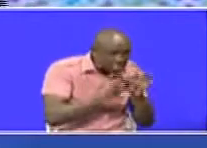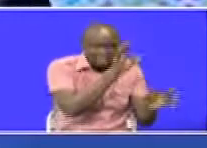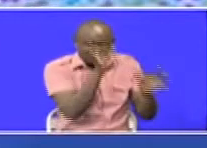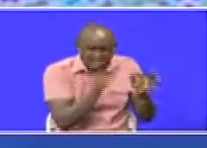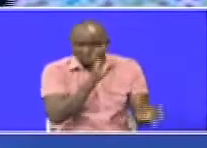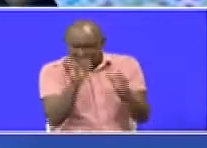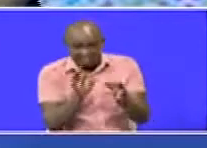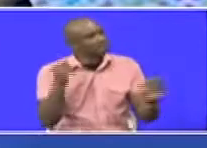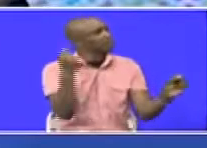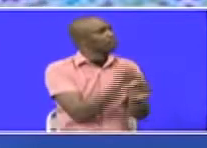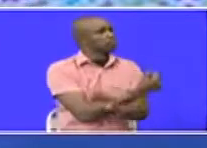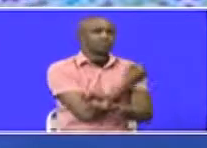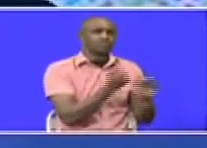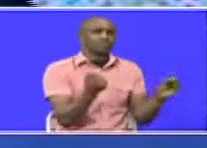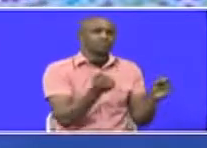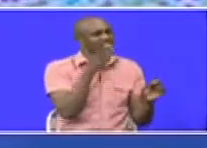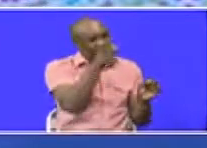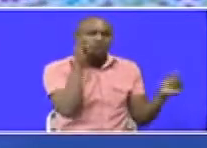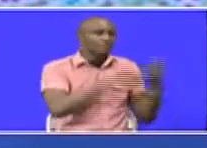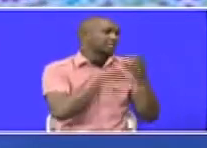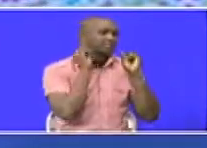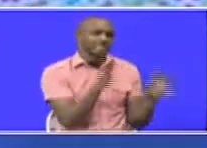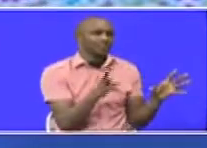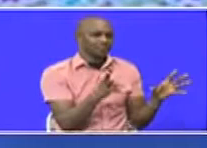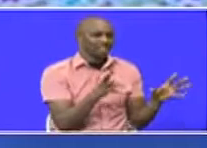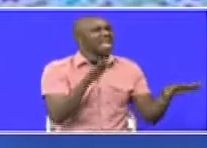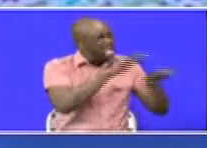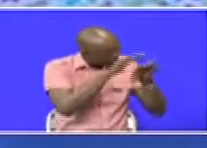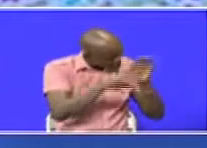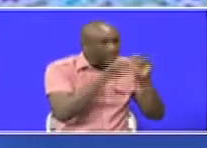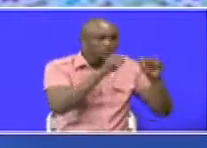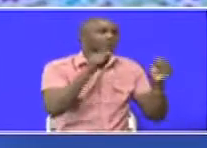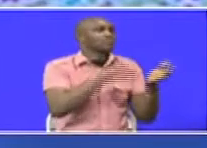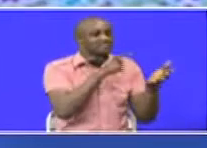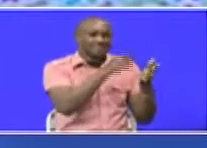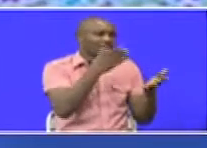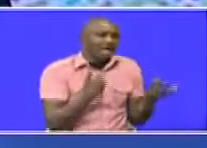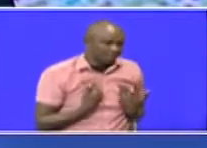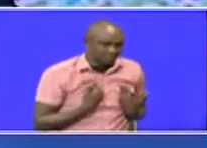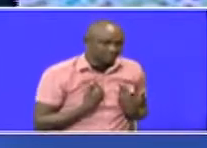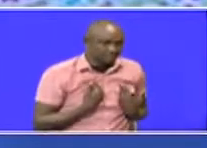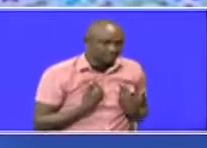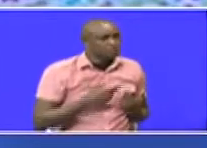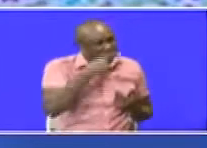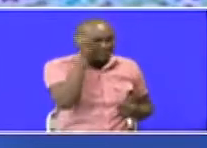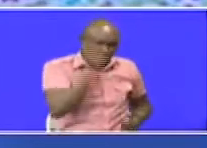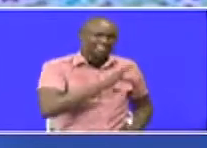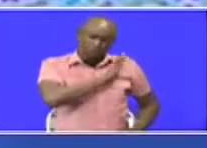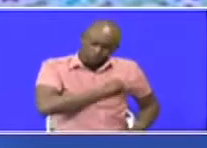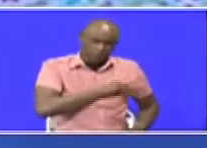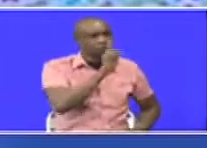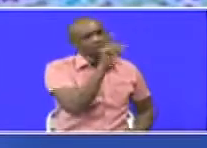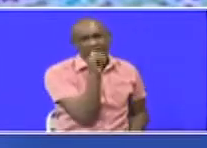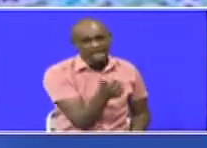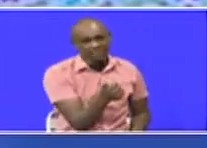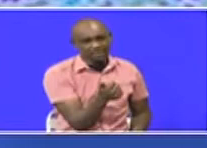nitty-gritty about what someone does, yes, then there'll be no marriage. Every marriage will break. So yeah, it's just telling people to vumiliana, you know. So